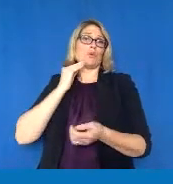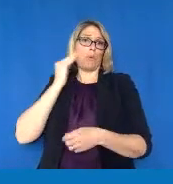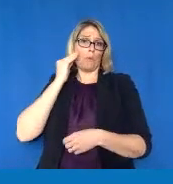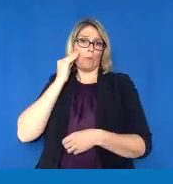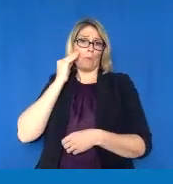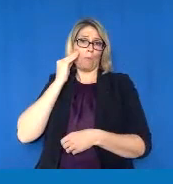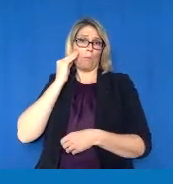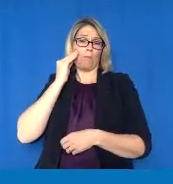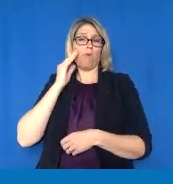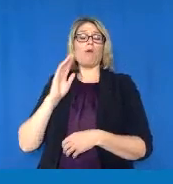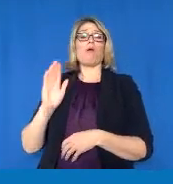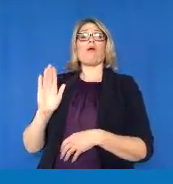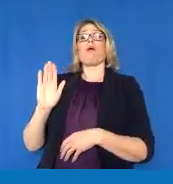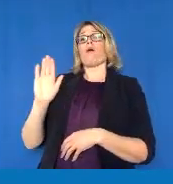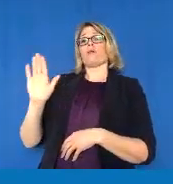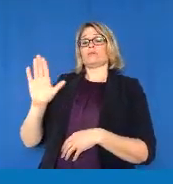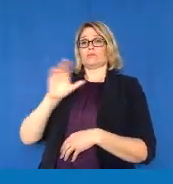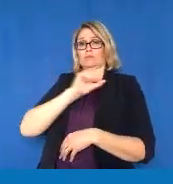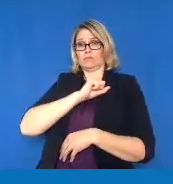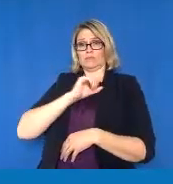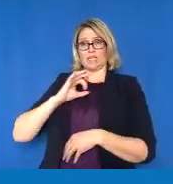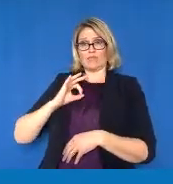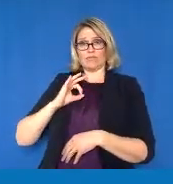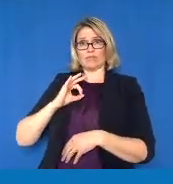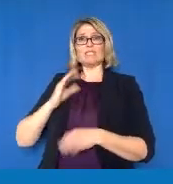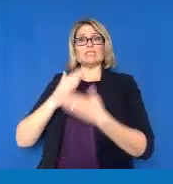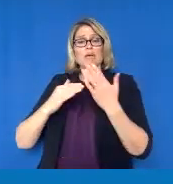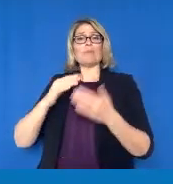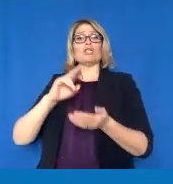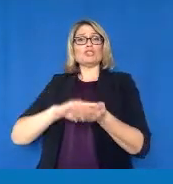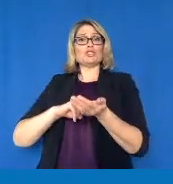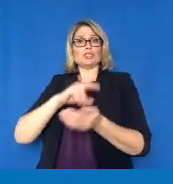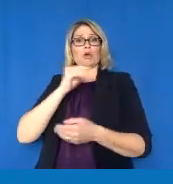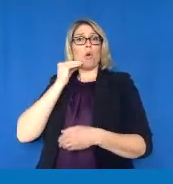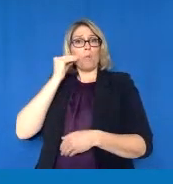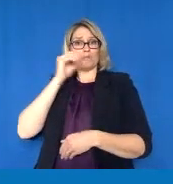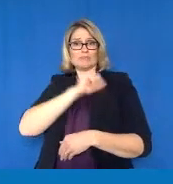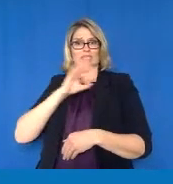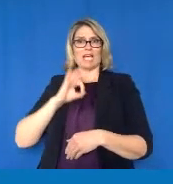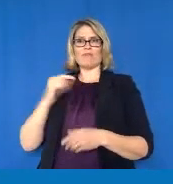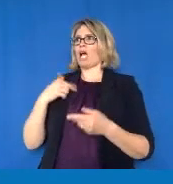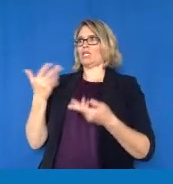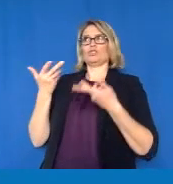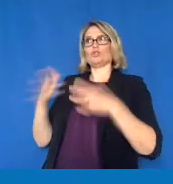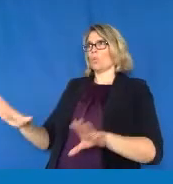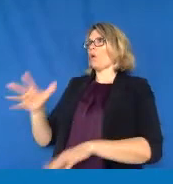staff, that some nursing home staff had decided not to get vaccinated.